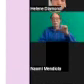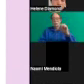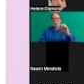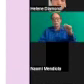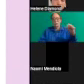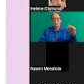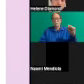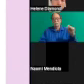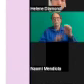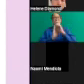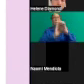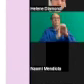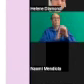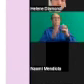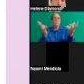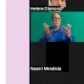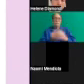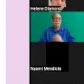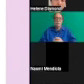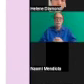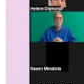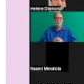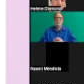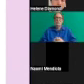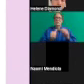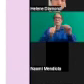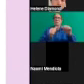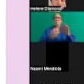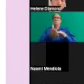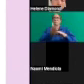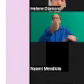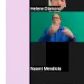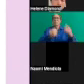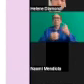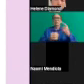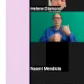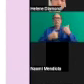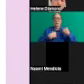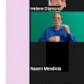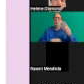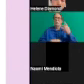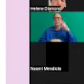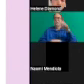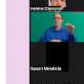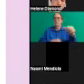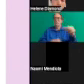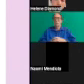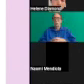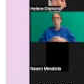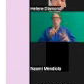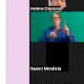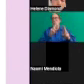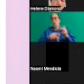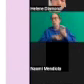for ableism. Denying someone a job because they're disabled, making jokes about a person's physical or